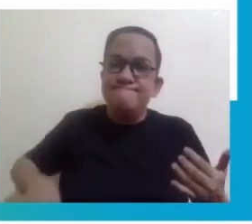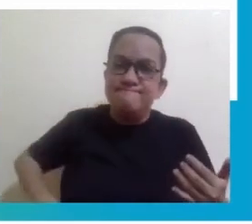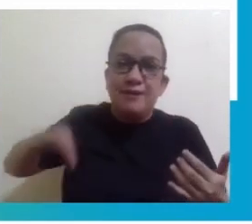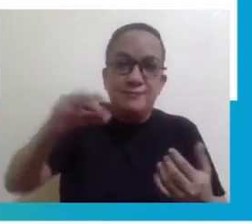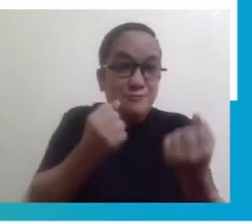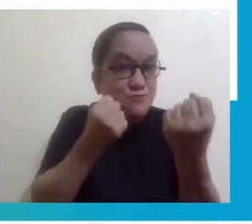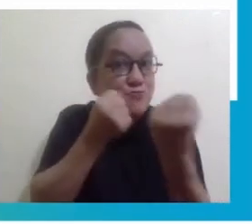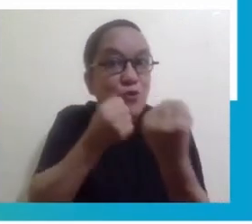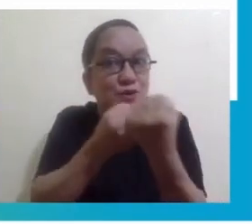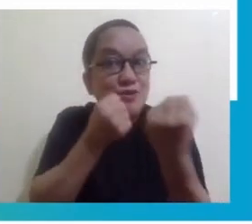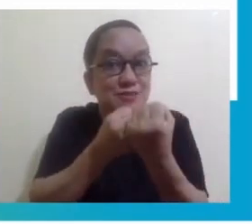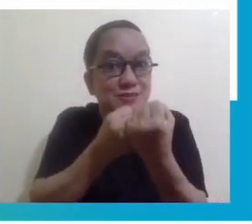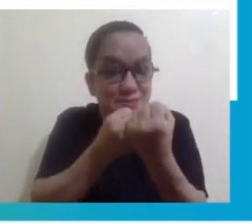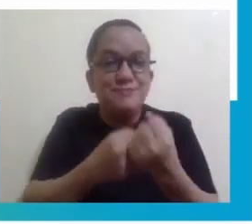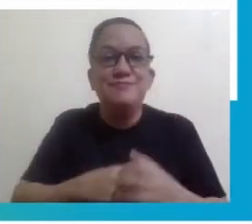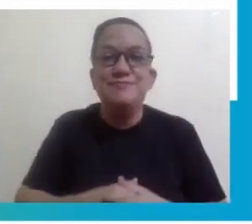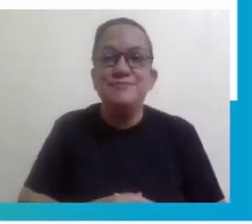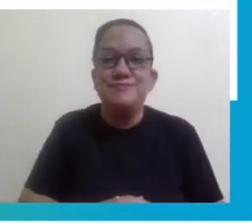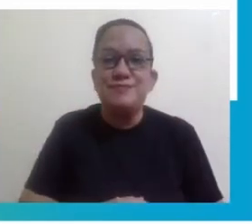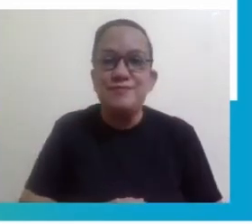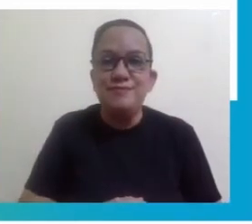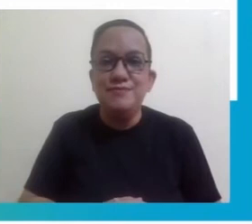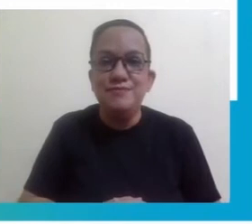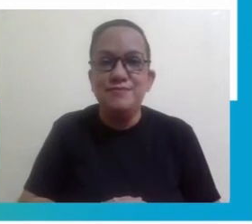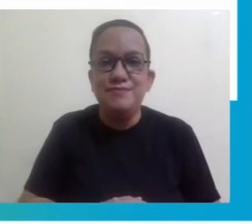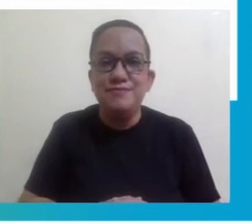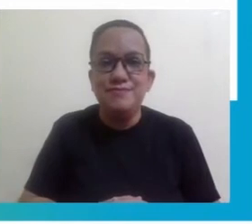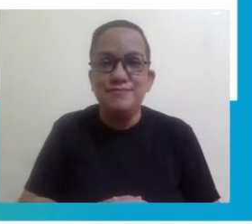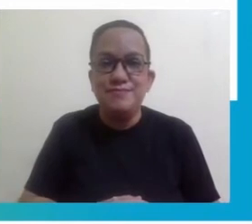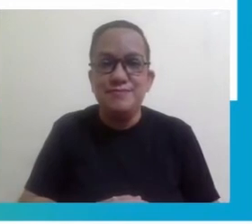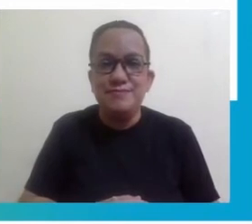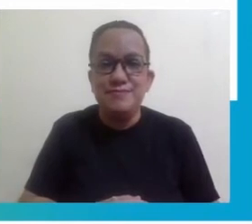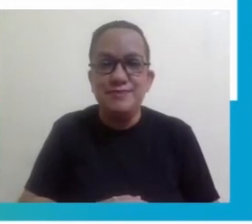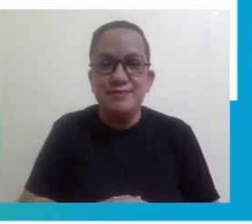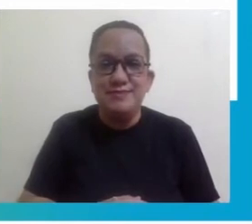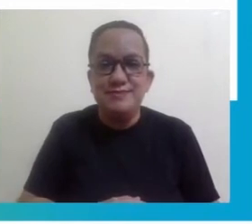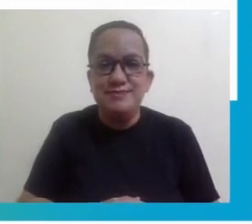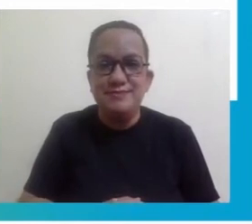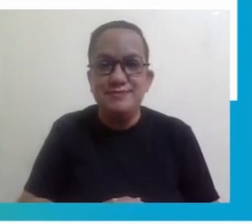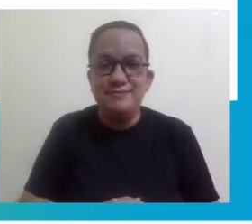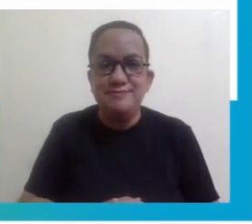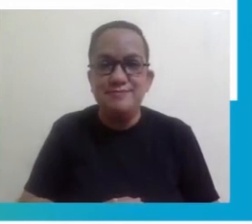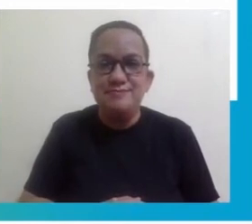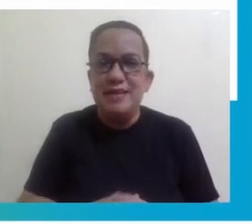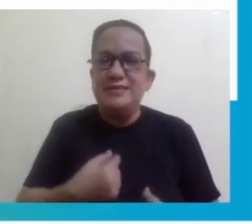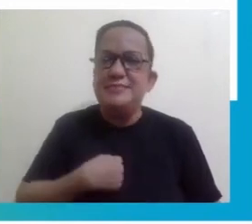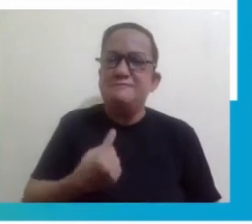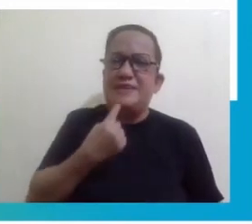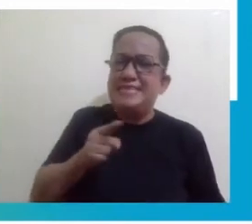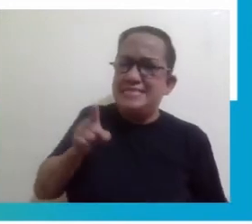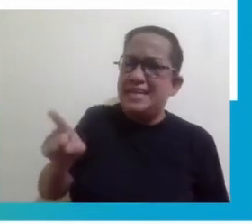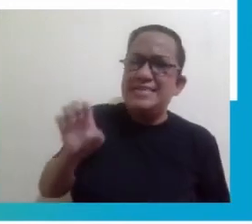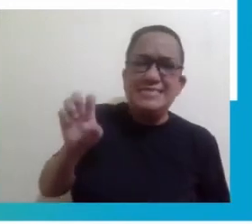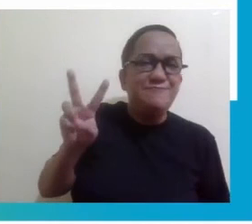Chris and Eva, we miss you, but thank you for your insights and raising